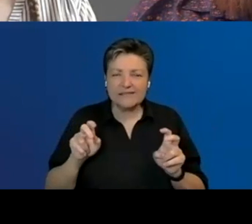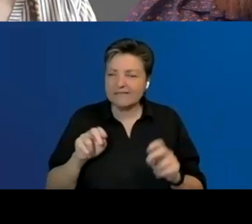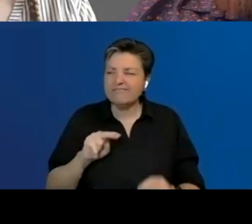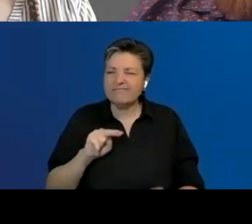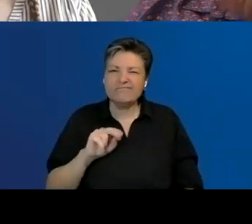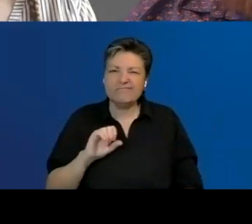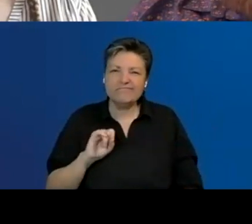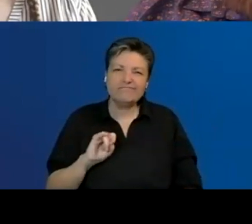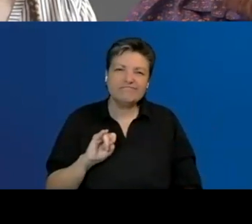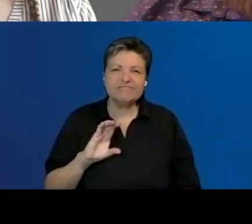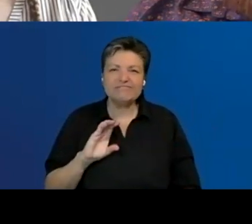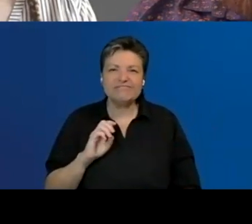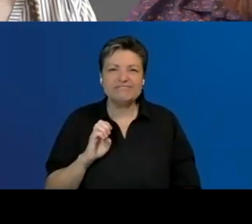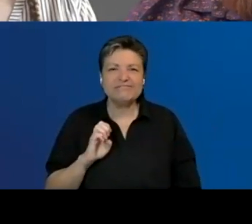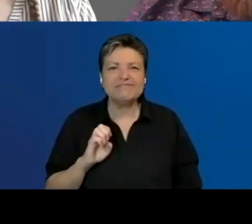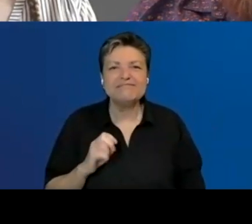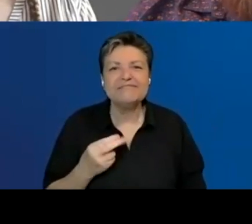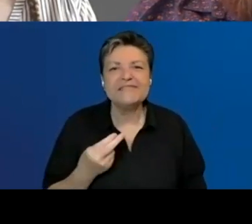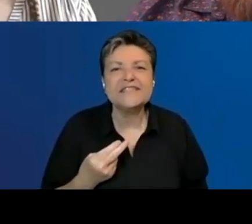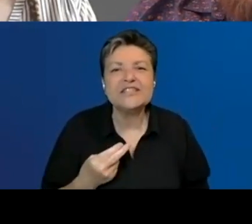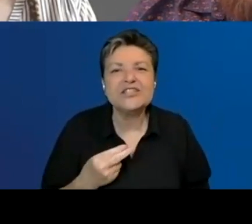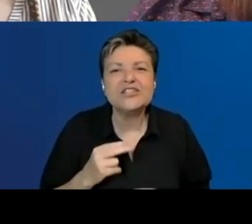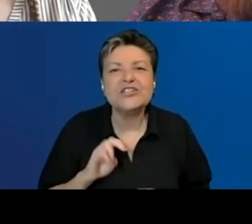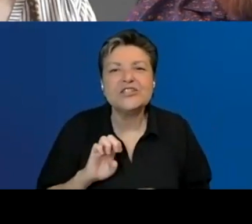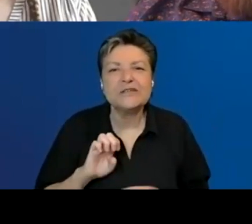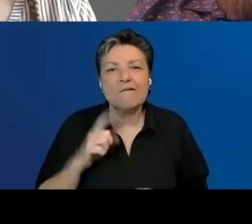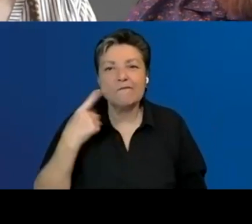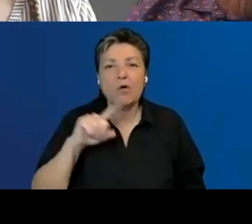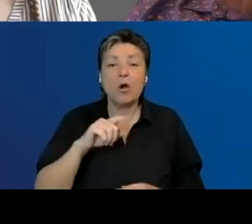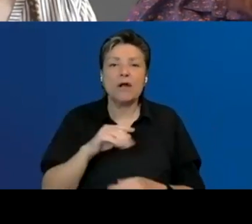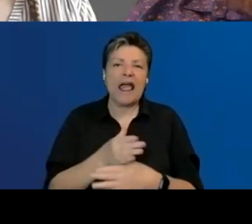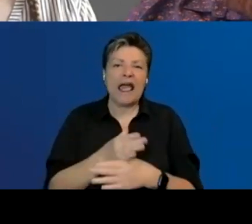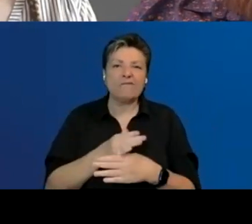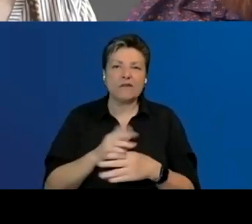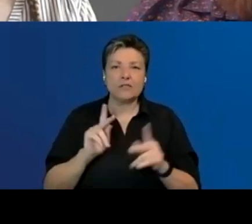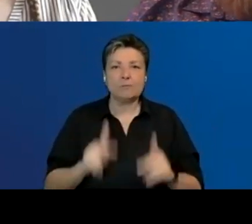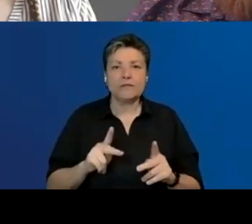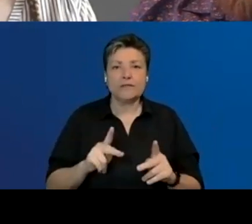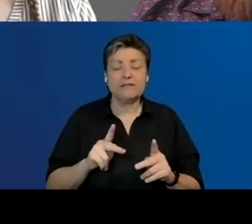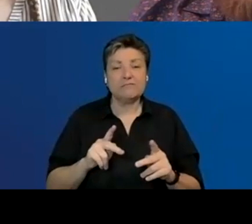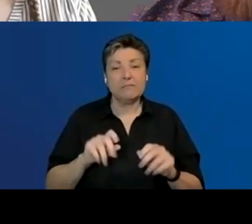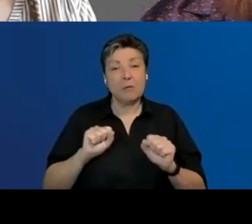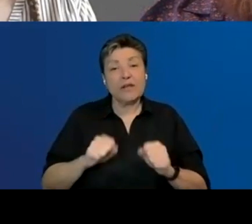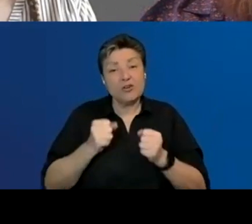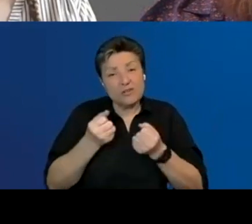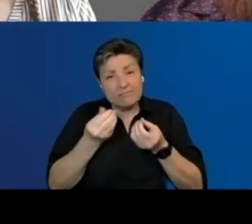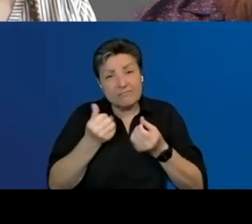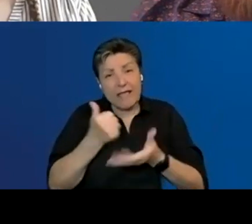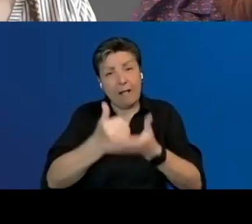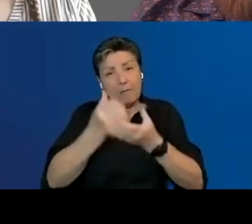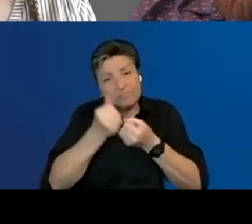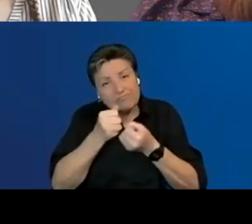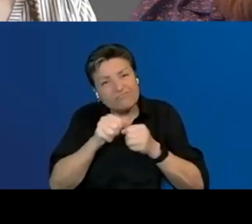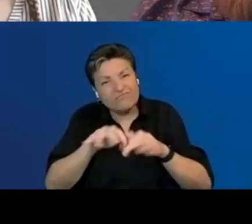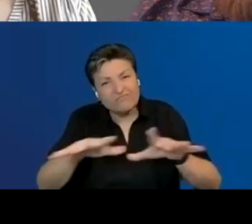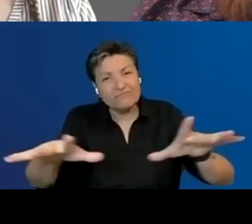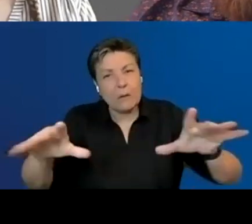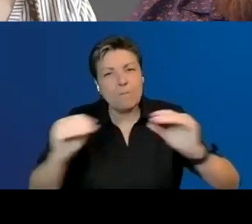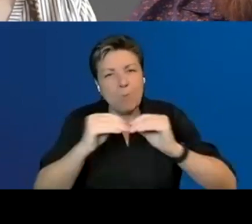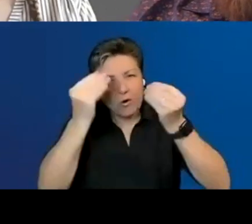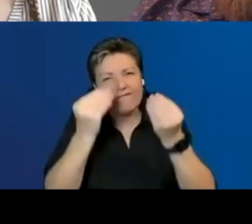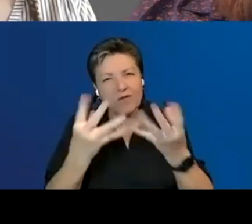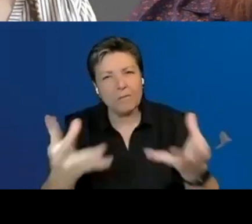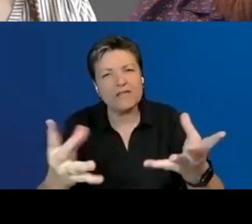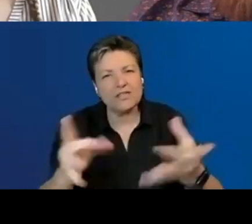to be able to, like Hannah said, bring it to the larger public. But yeah, so that's a little bit what it was about.